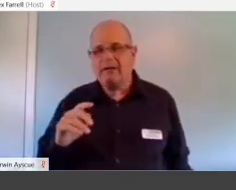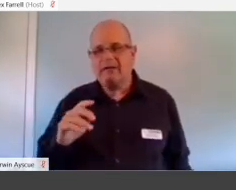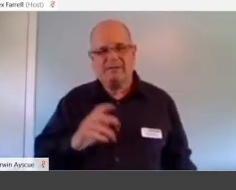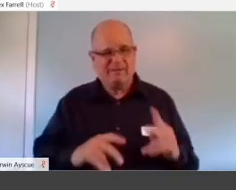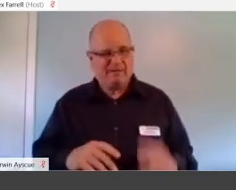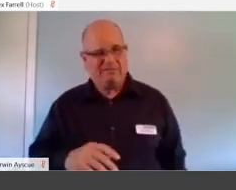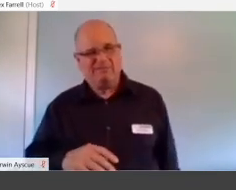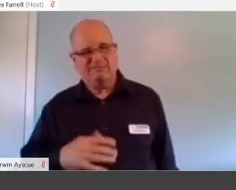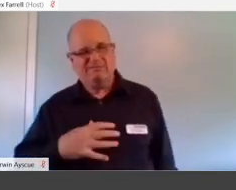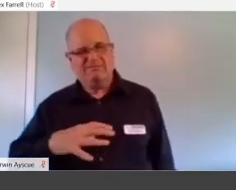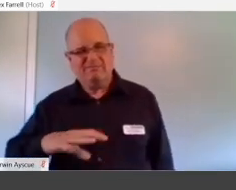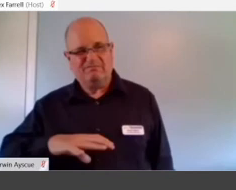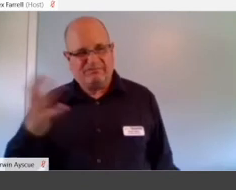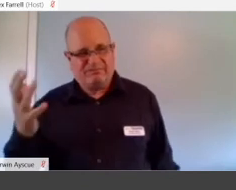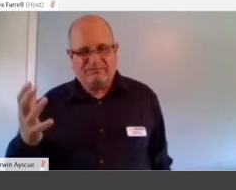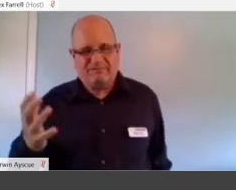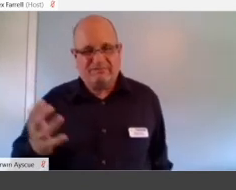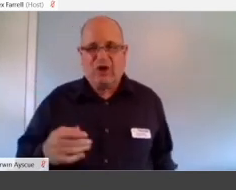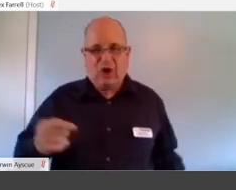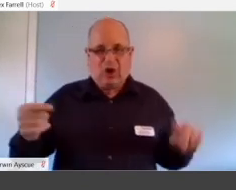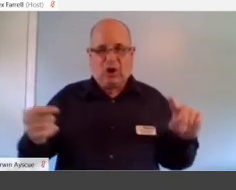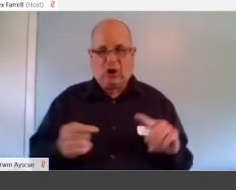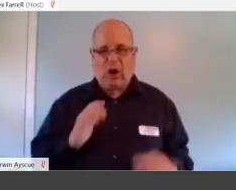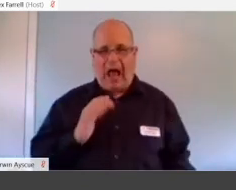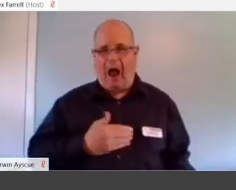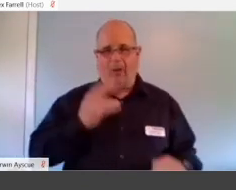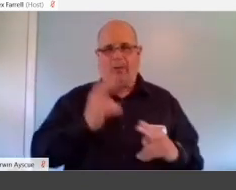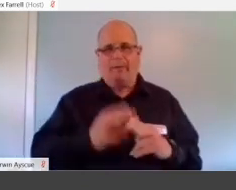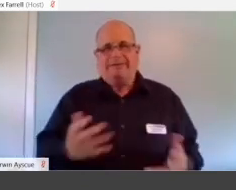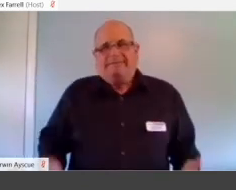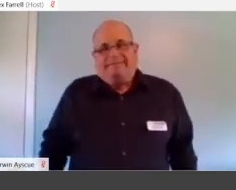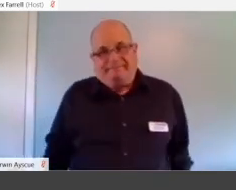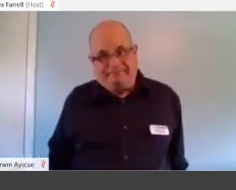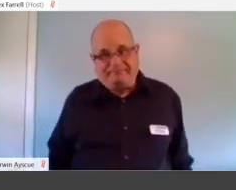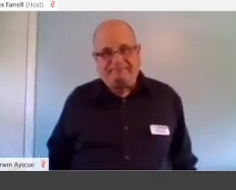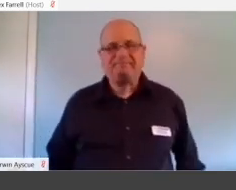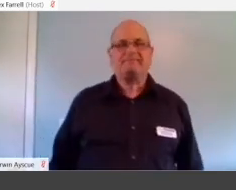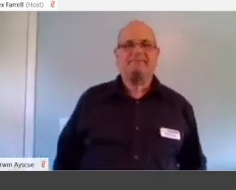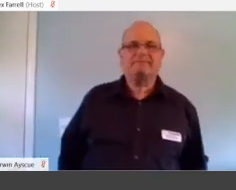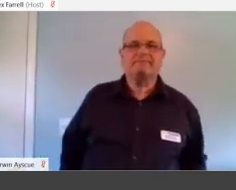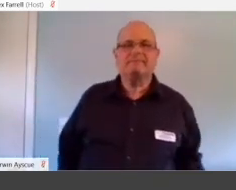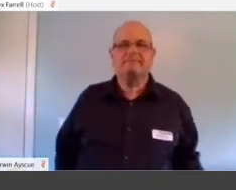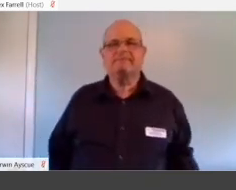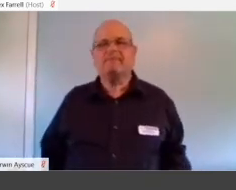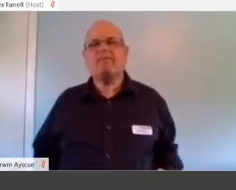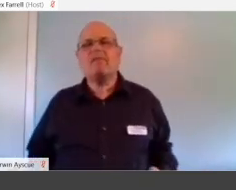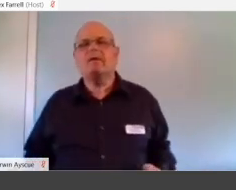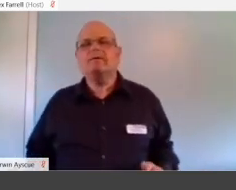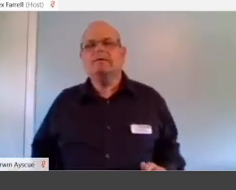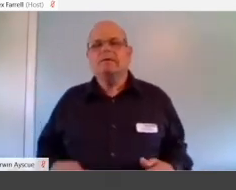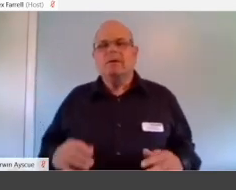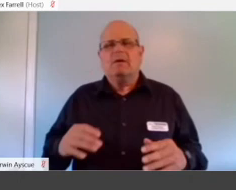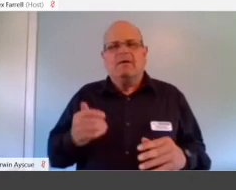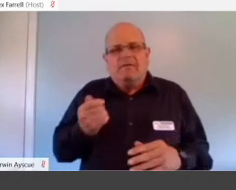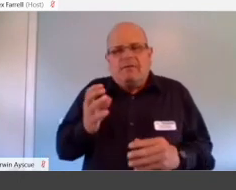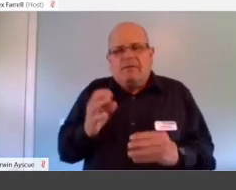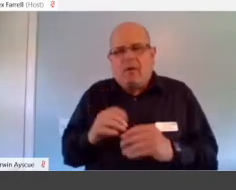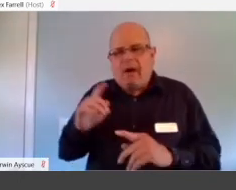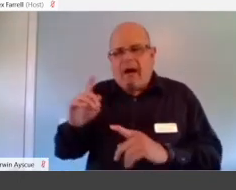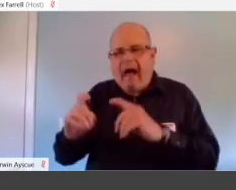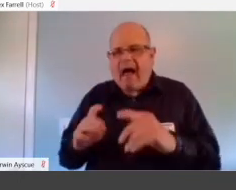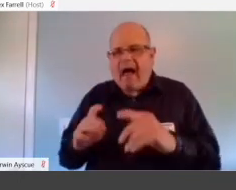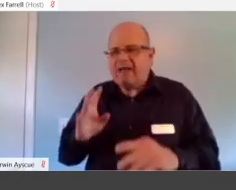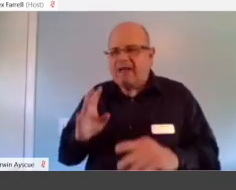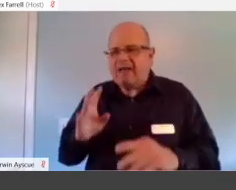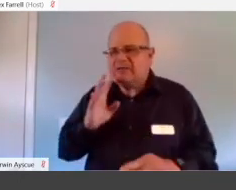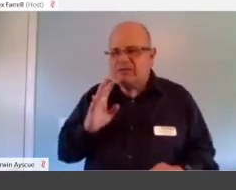That's great. We have a couple more minutes before we go to questions. So Dan and Leslie, if there's any final maybe